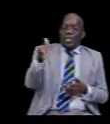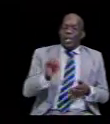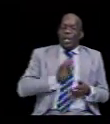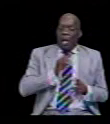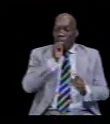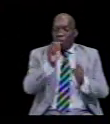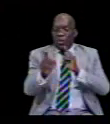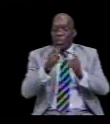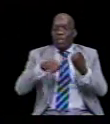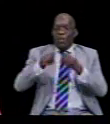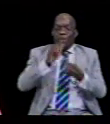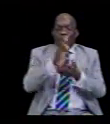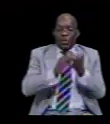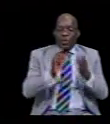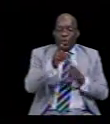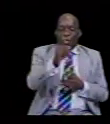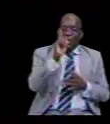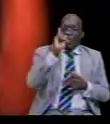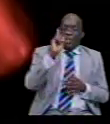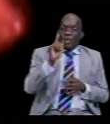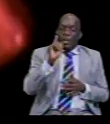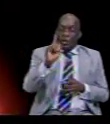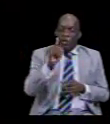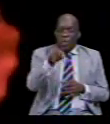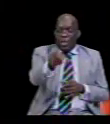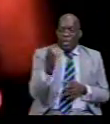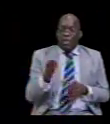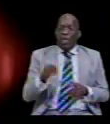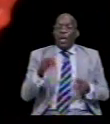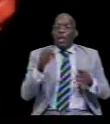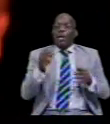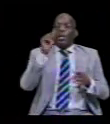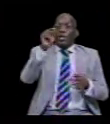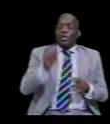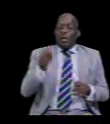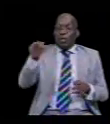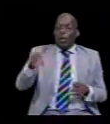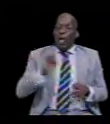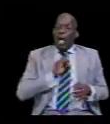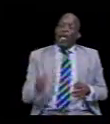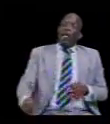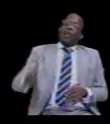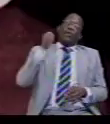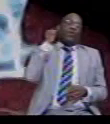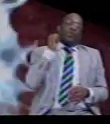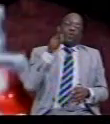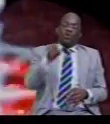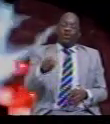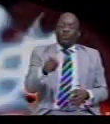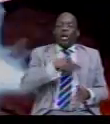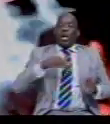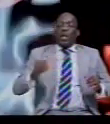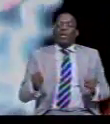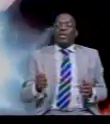there today. And so, therefore, I renounce you and death in the name of Jesus